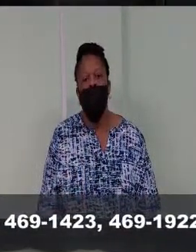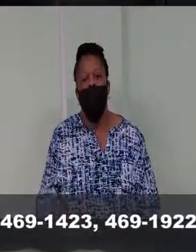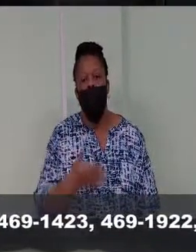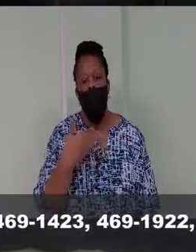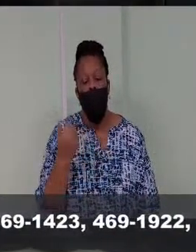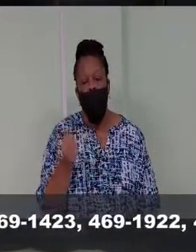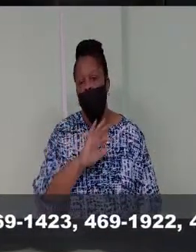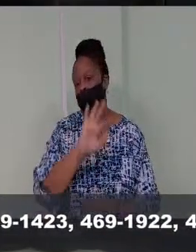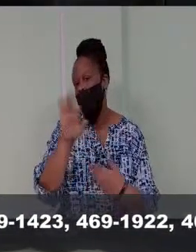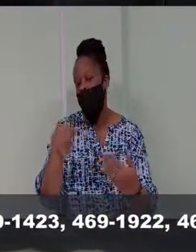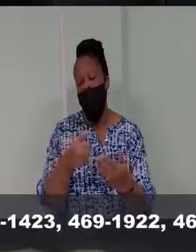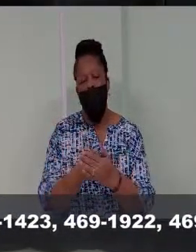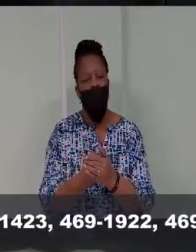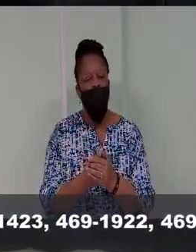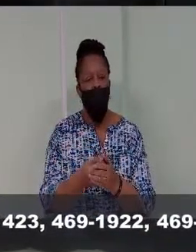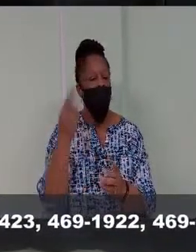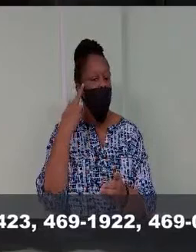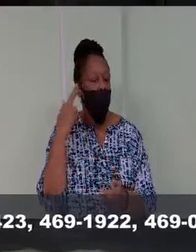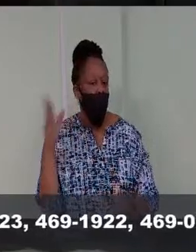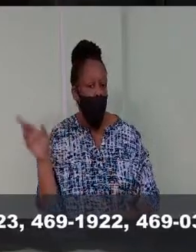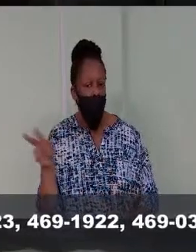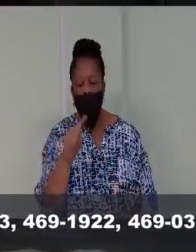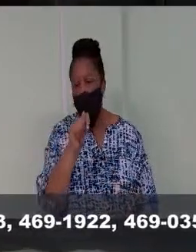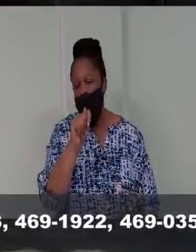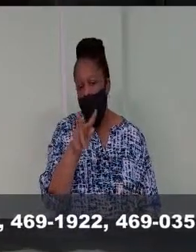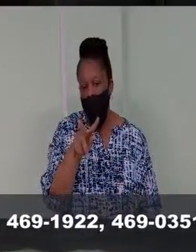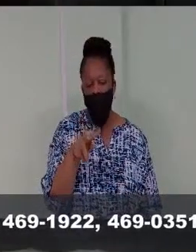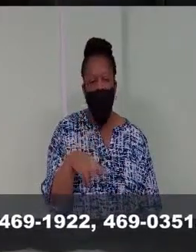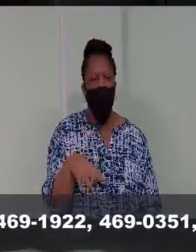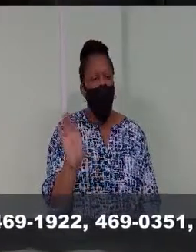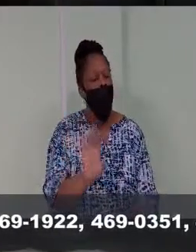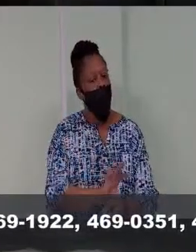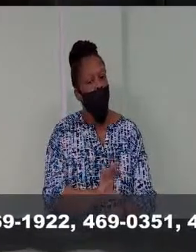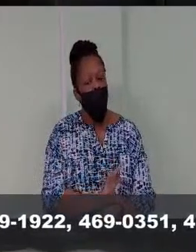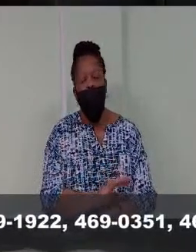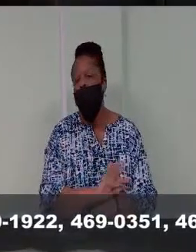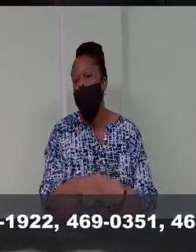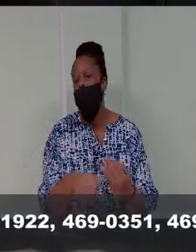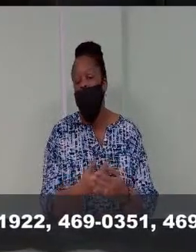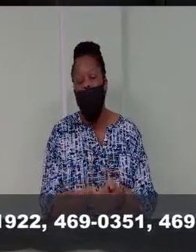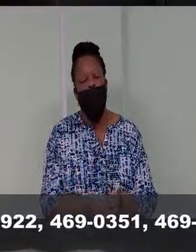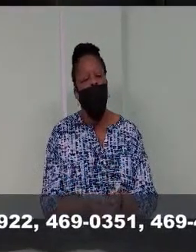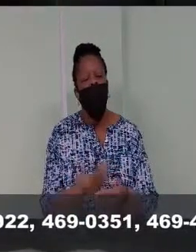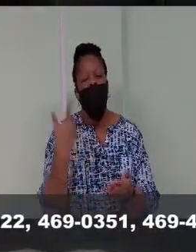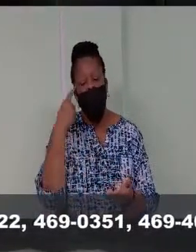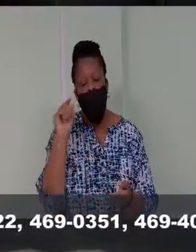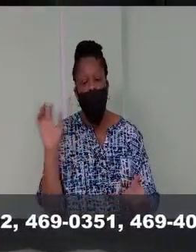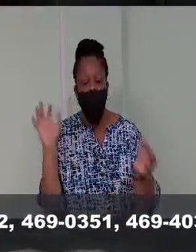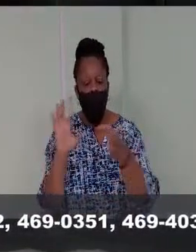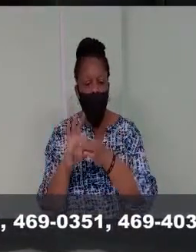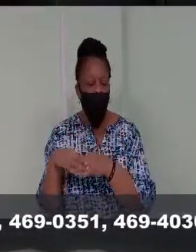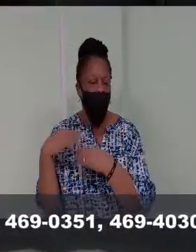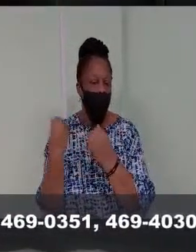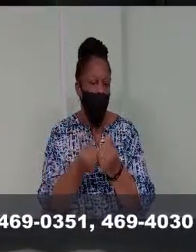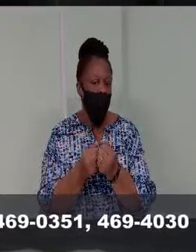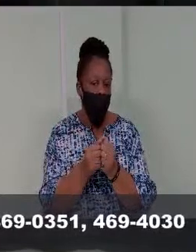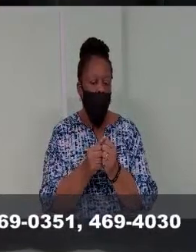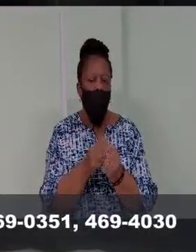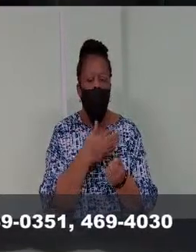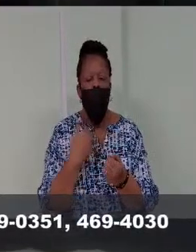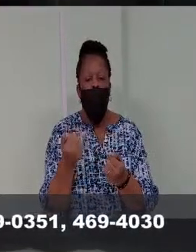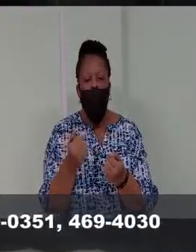the media in the Federation for partnering with us in terms of providing information in